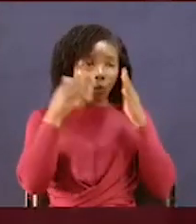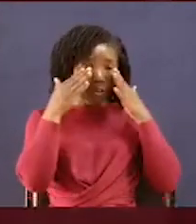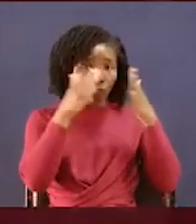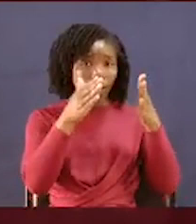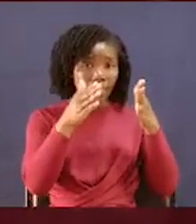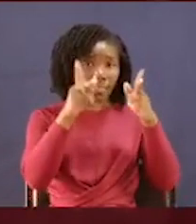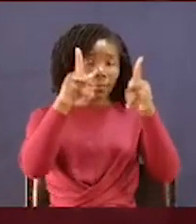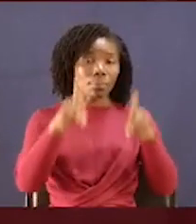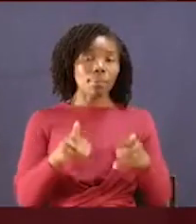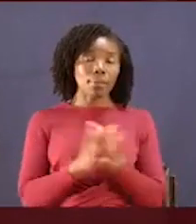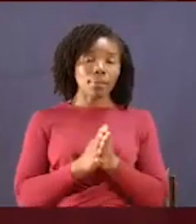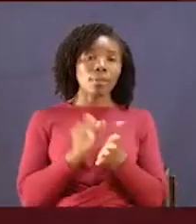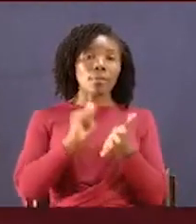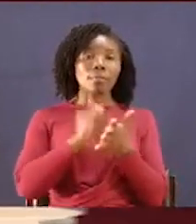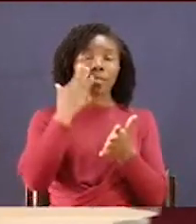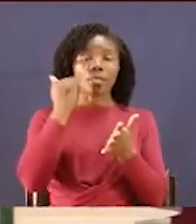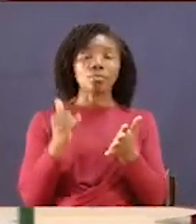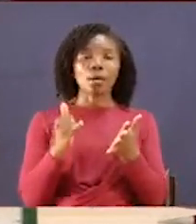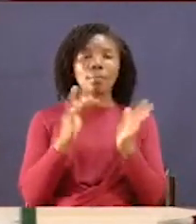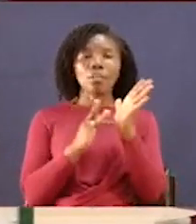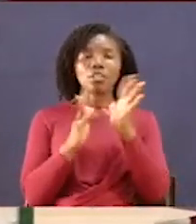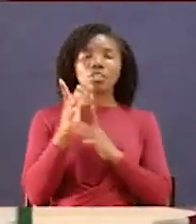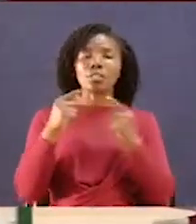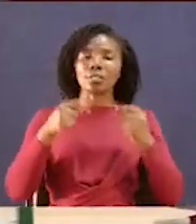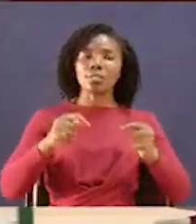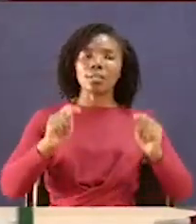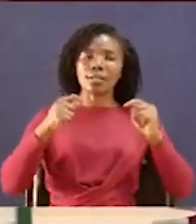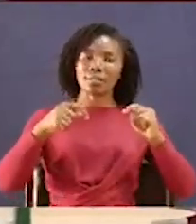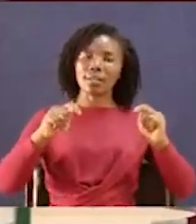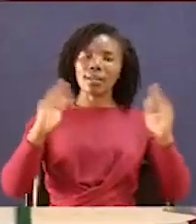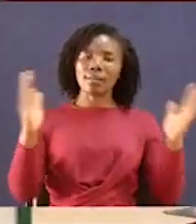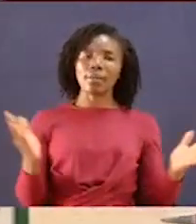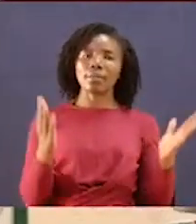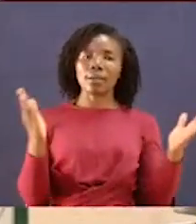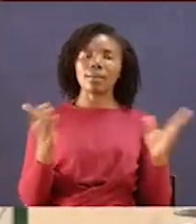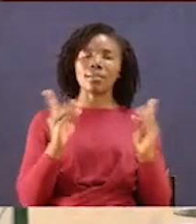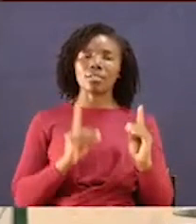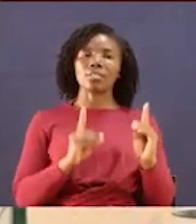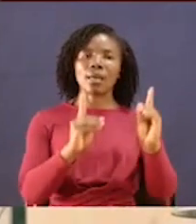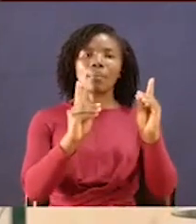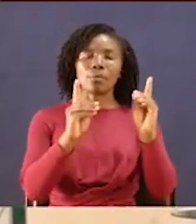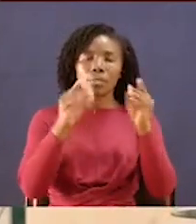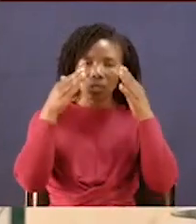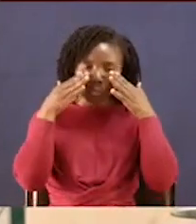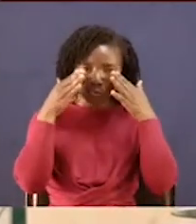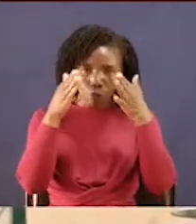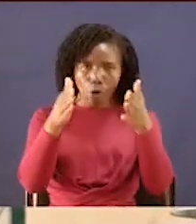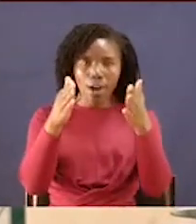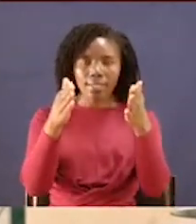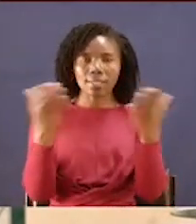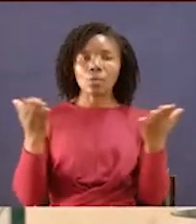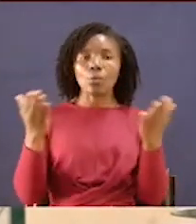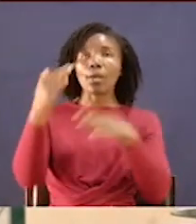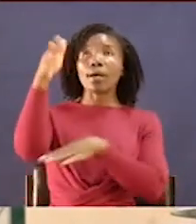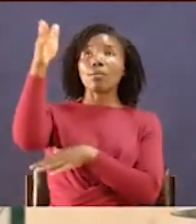keep them. And that is why he's trying to encourage his disciples to keep their eyes where God